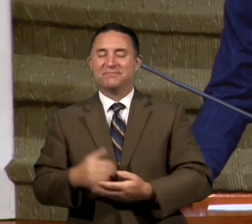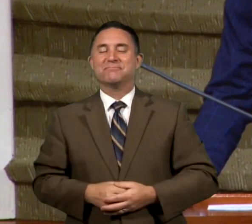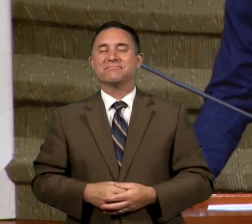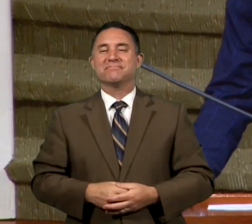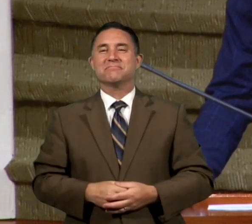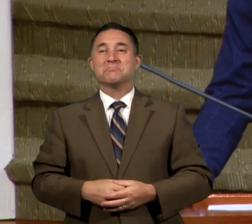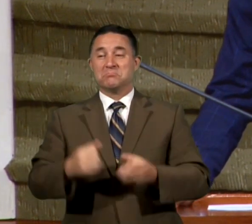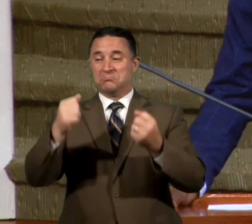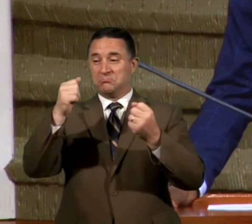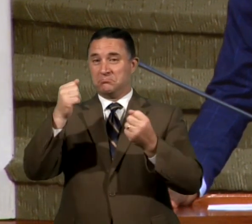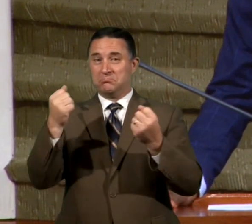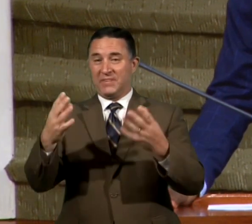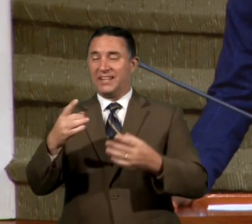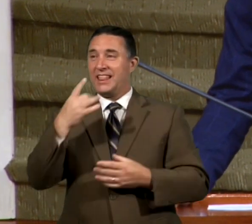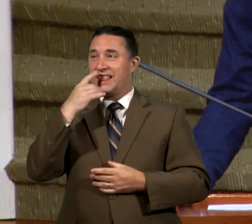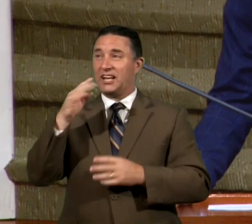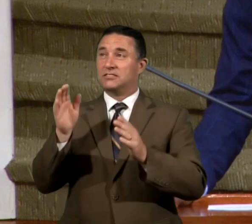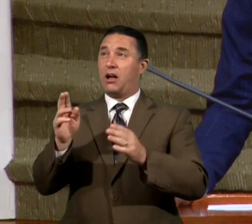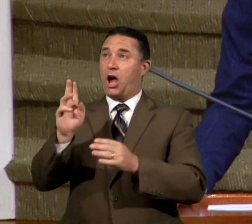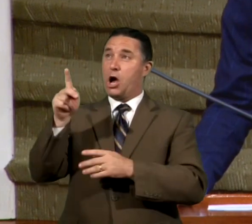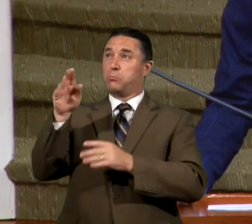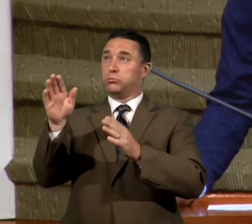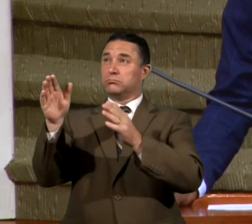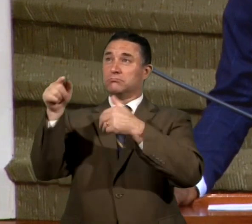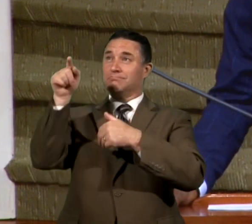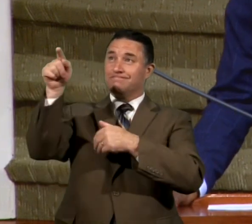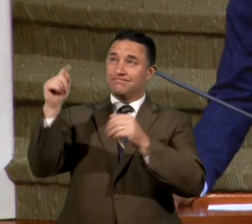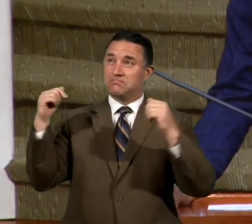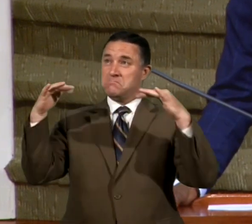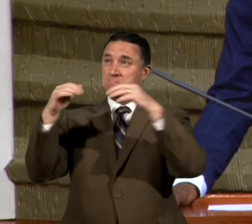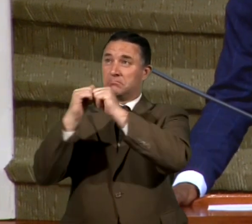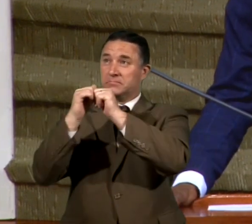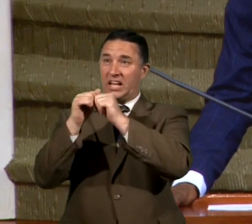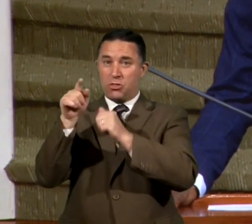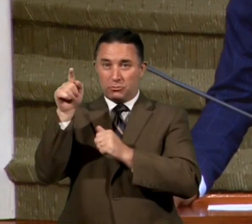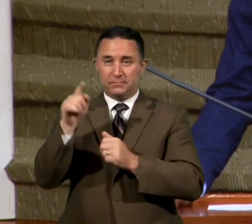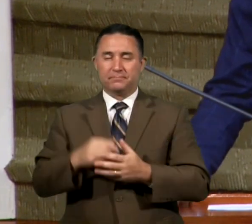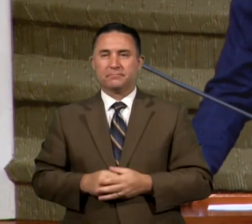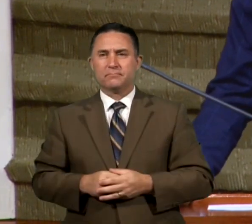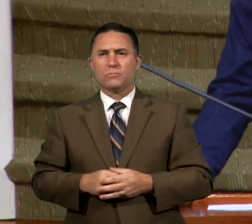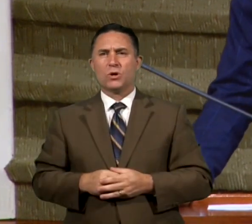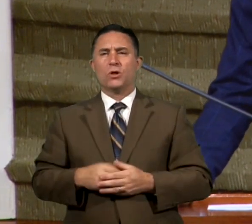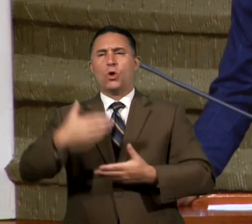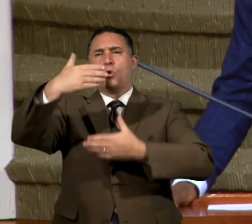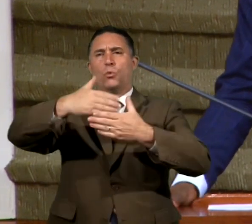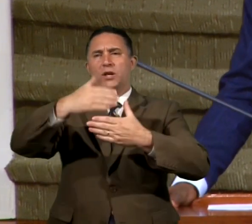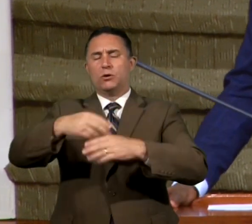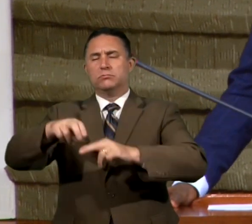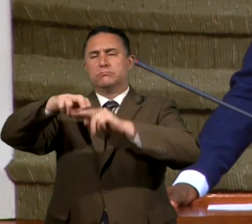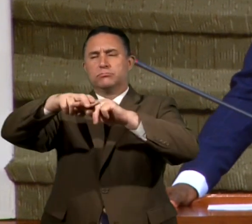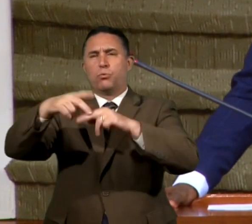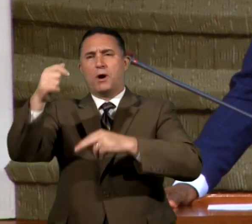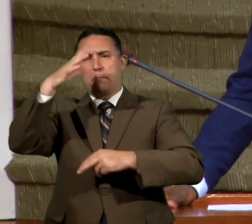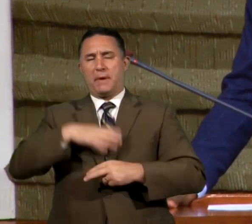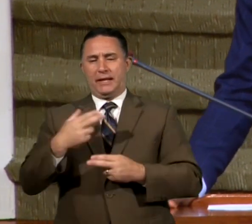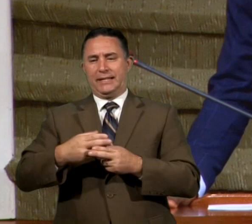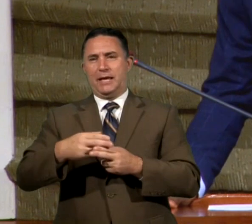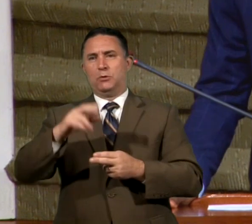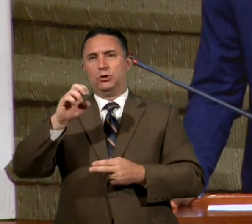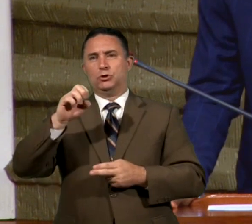And there were many lights in the upper chamber where they were gathered together. And there sat in the window a certain young man named